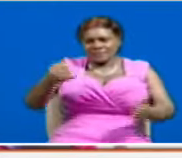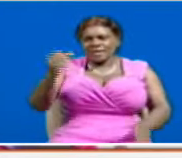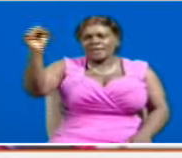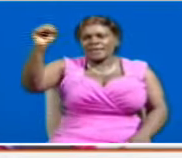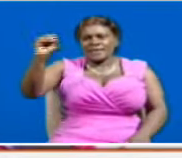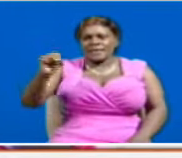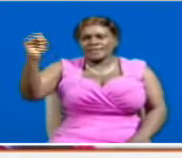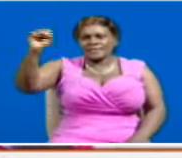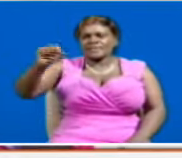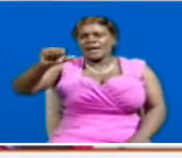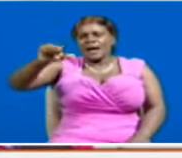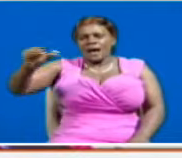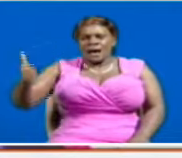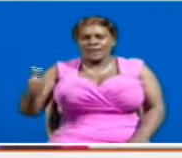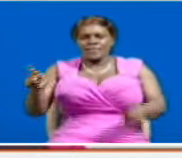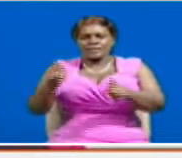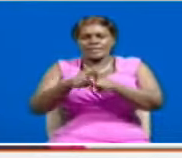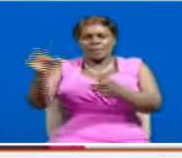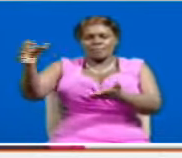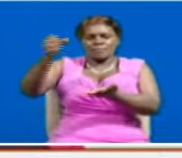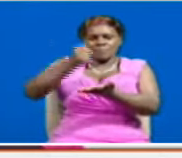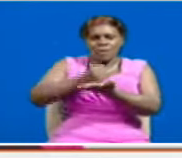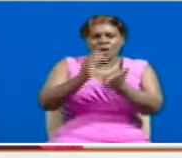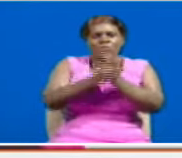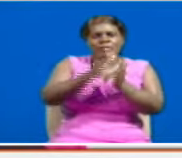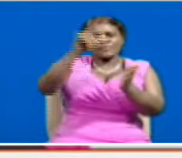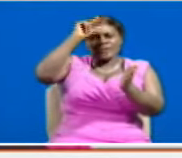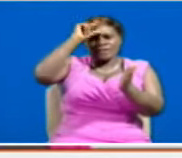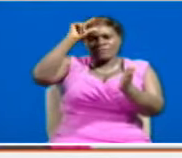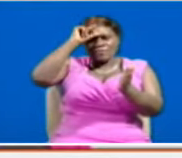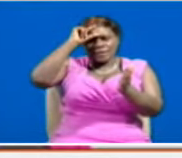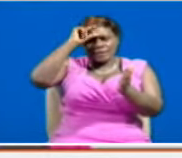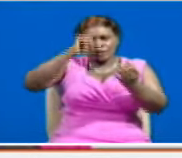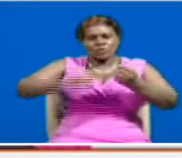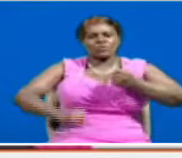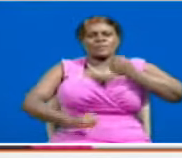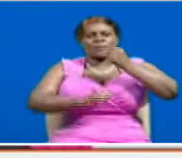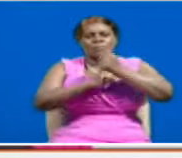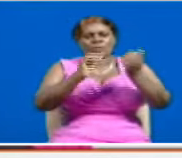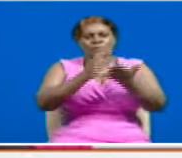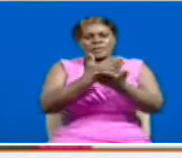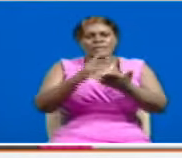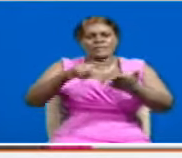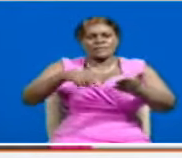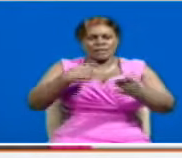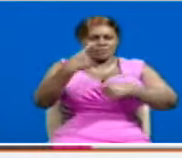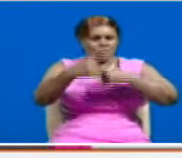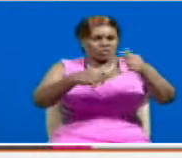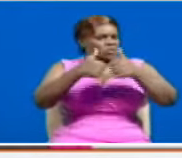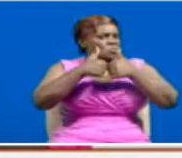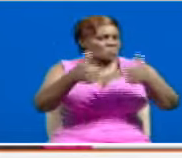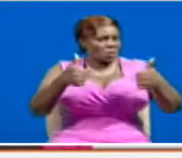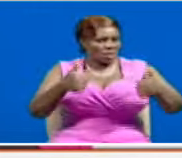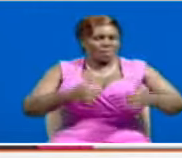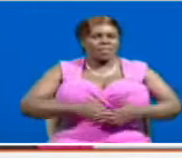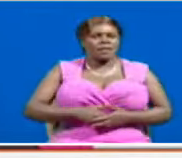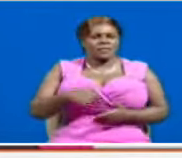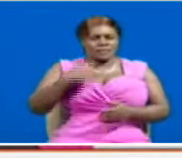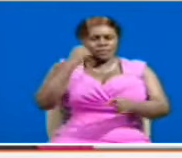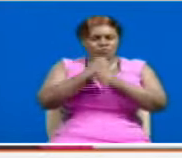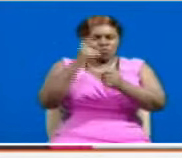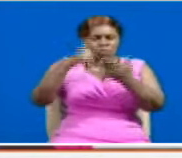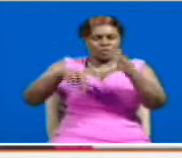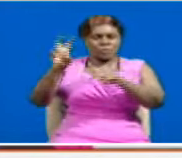And a number that are also being employed by the government, the Teacher Service Commission, to support in this sector. So we are moving on well. What we are doing